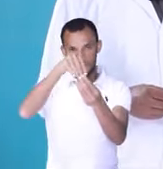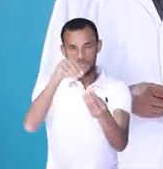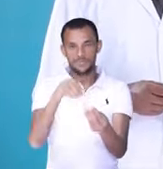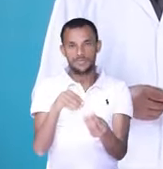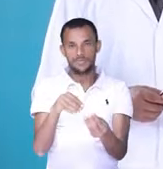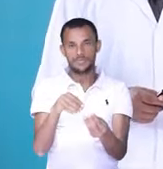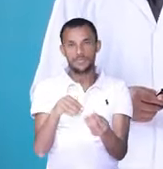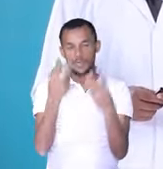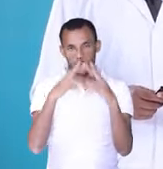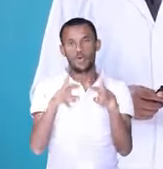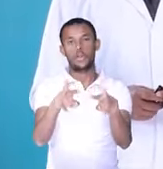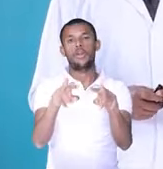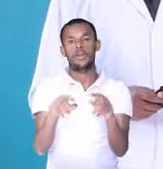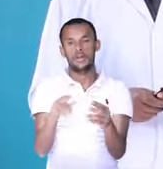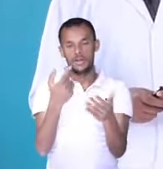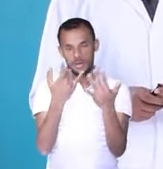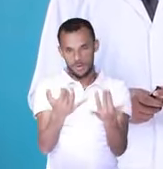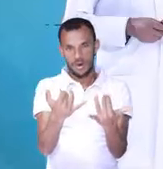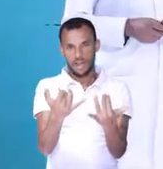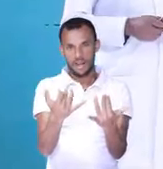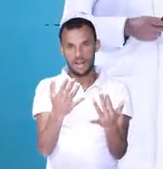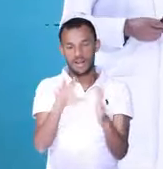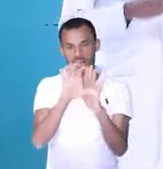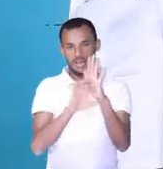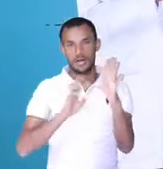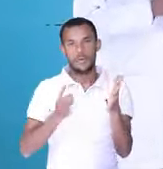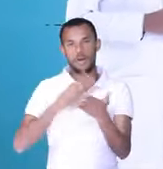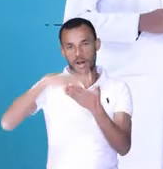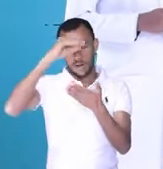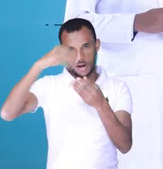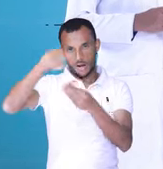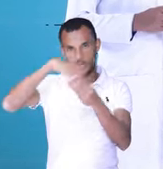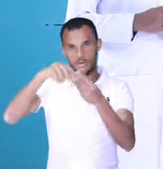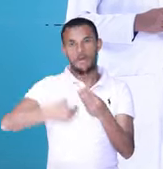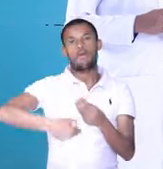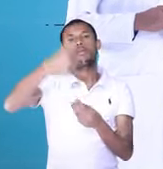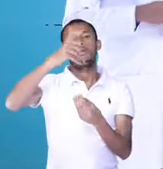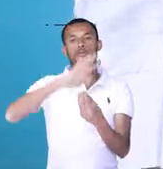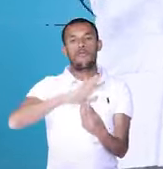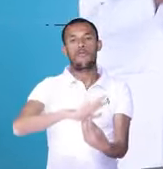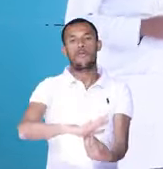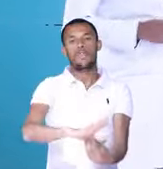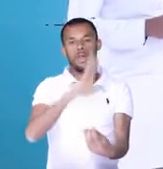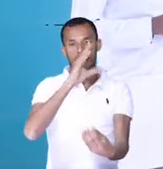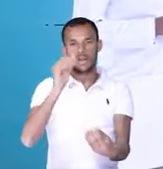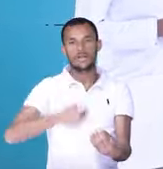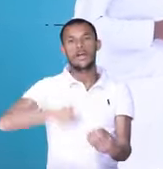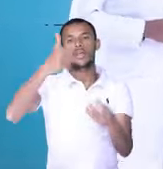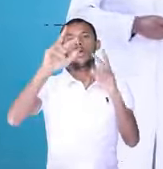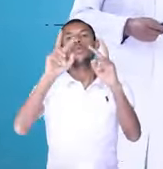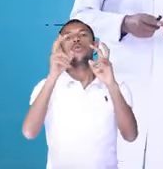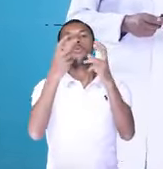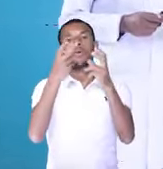is concentration. In today's lesson, discuss about the other factors and the other subtopics